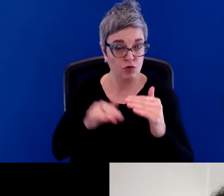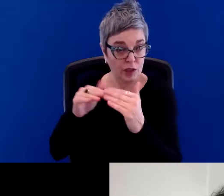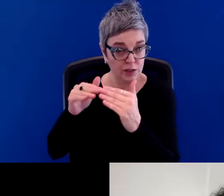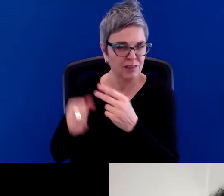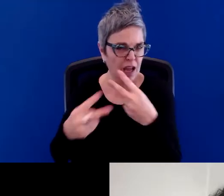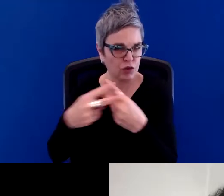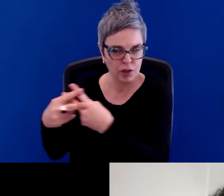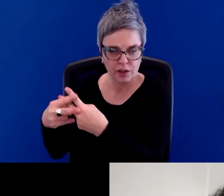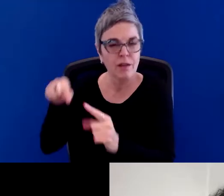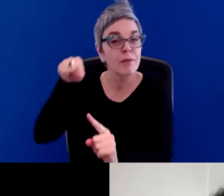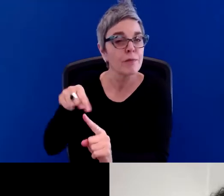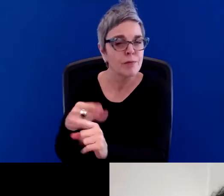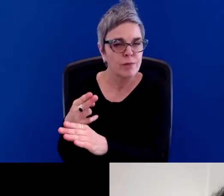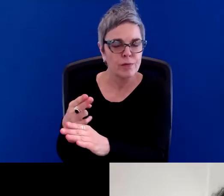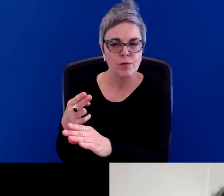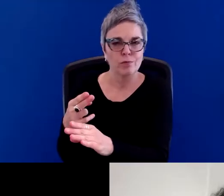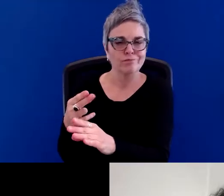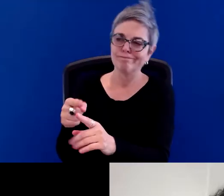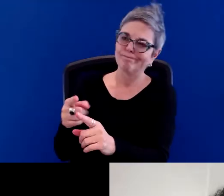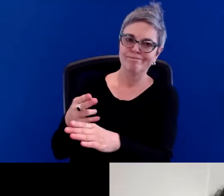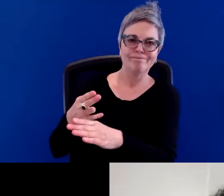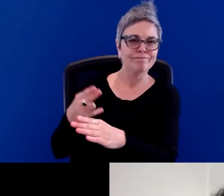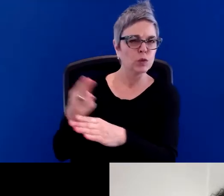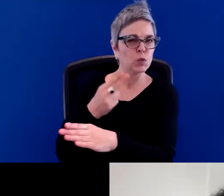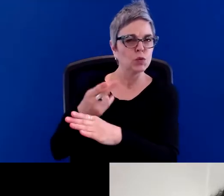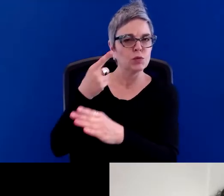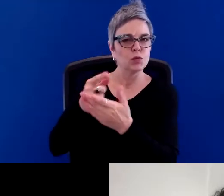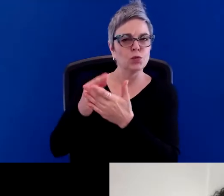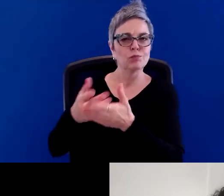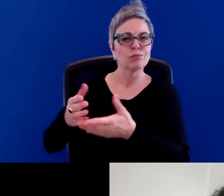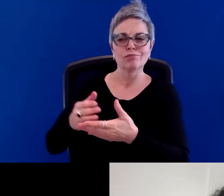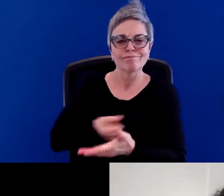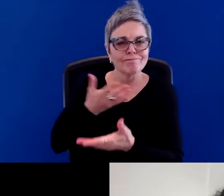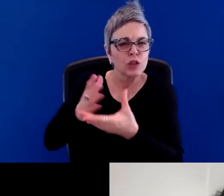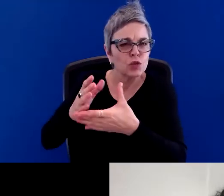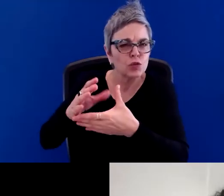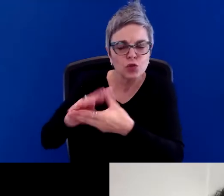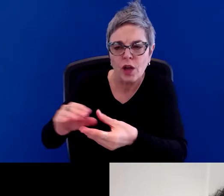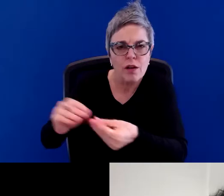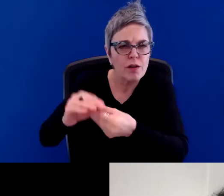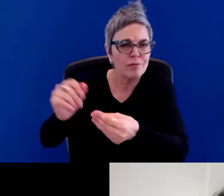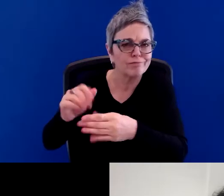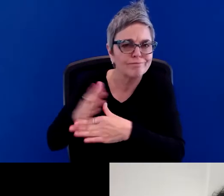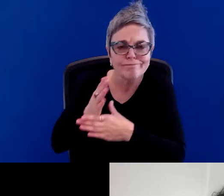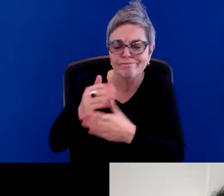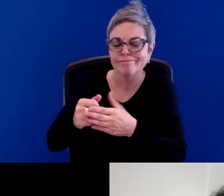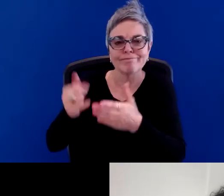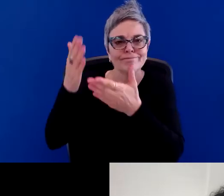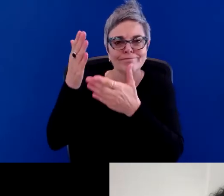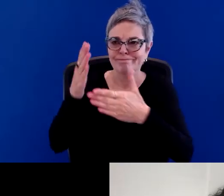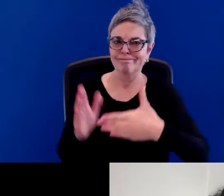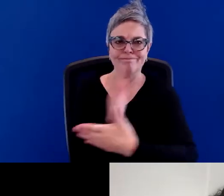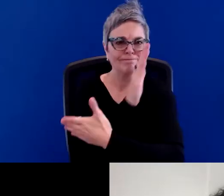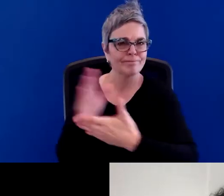broadly to highlight a spectrum of experiences and a spectrum of activist platforms, not only